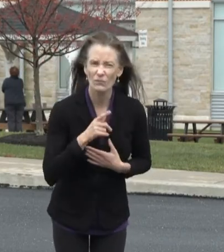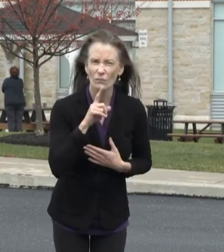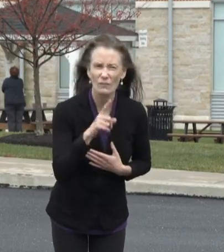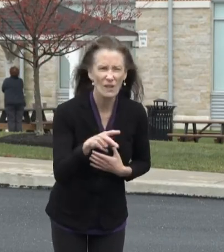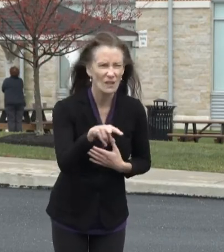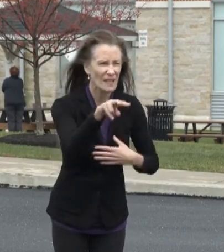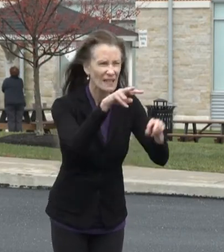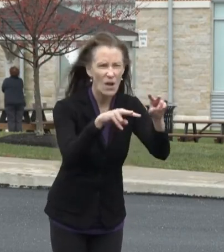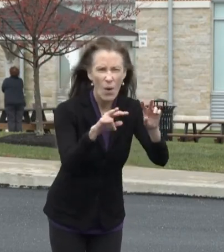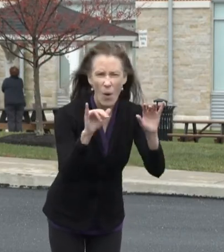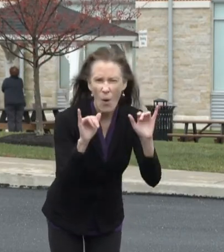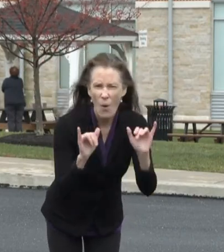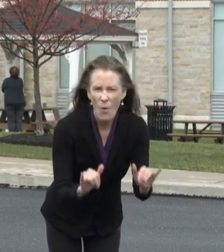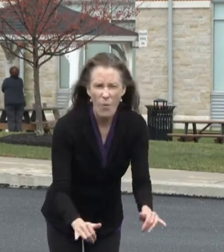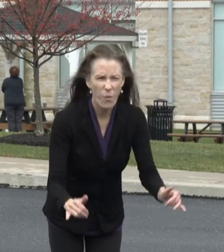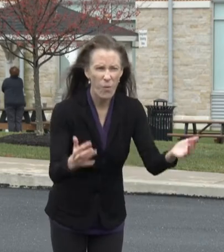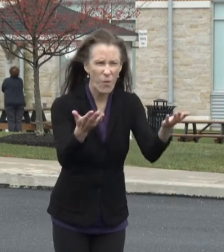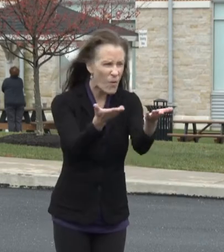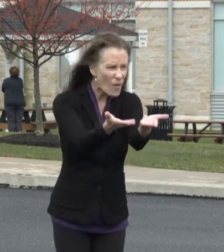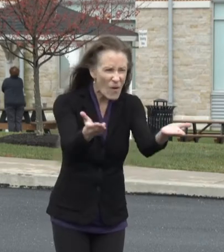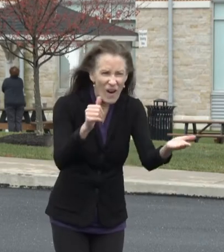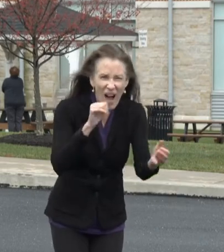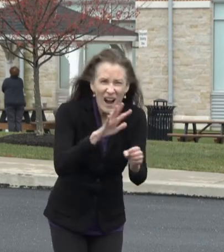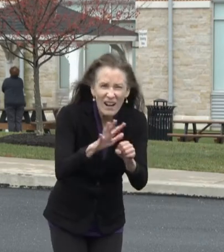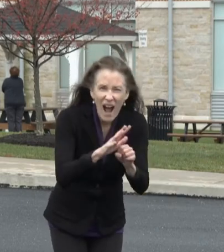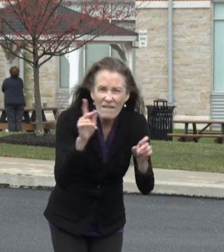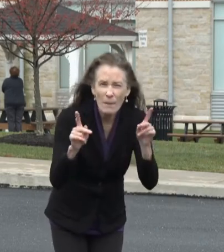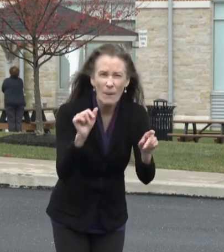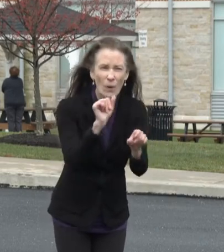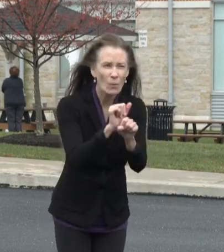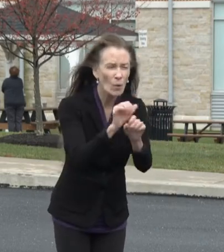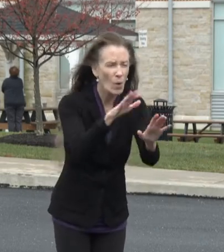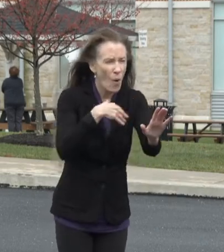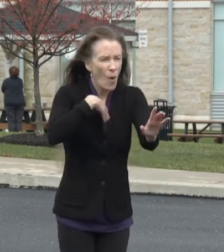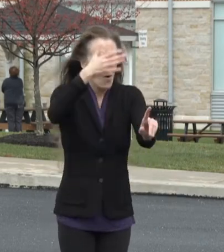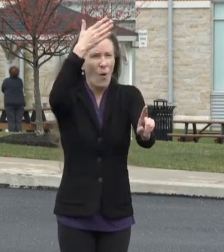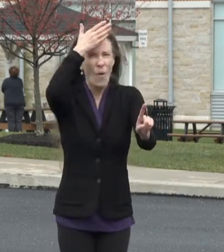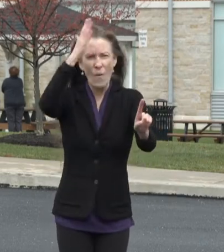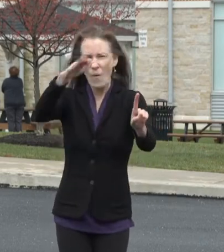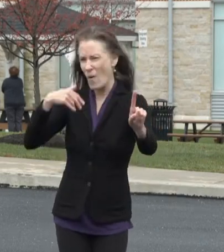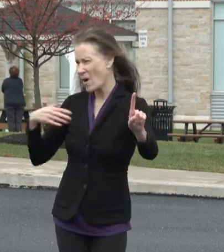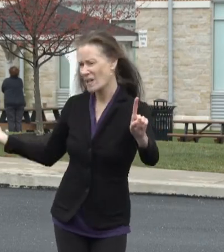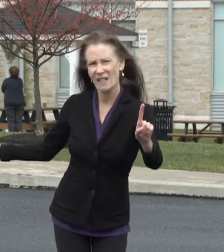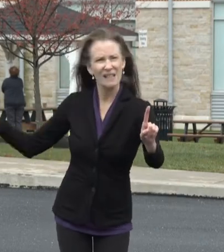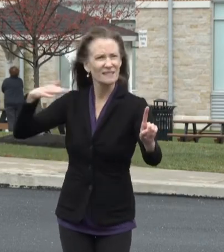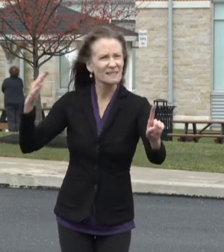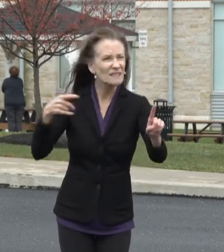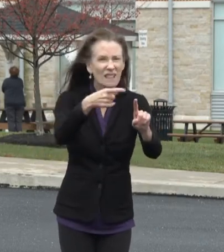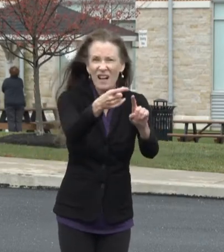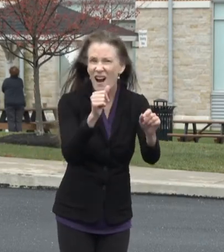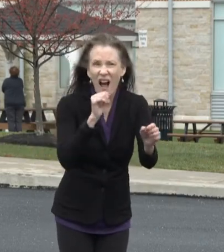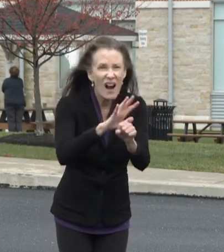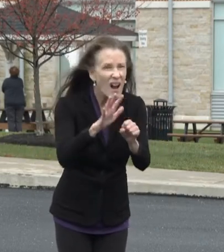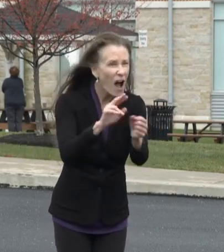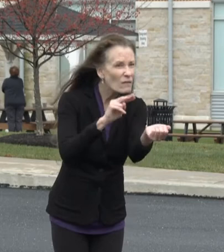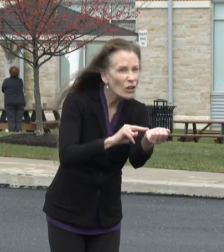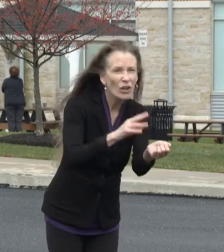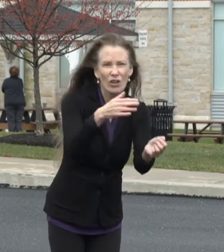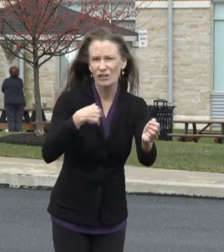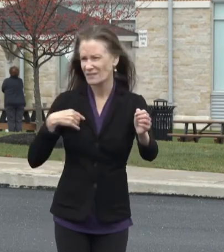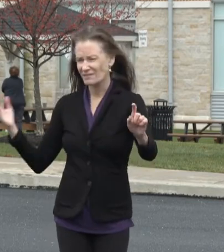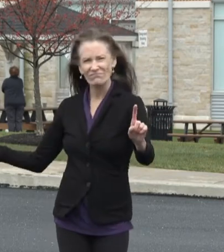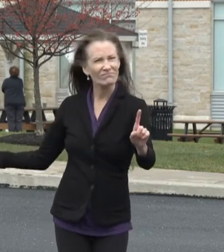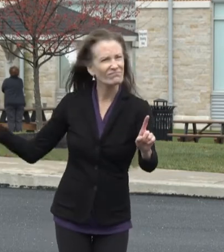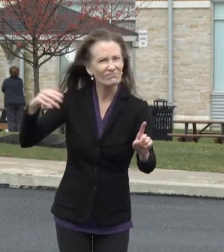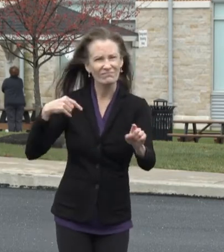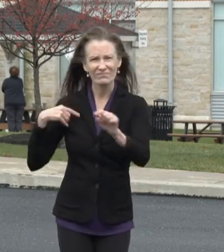be able to help them, replace some of their nurses, have our medics work side by side with their CNAs, have my general purpose